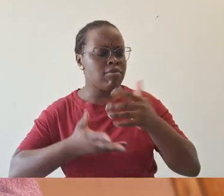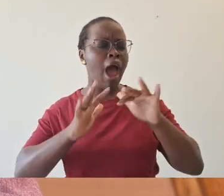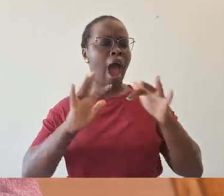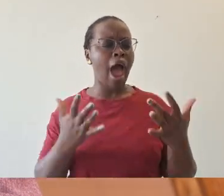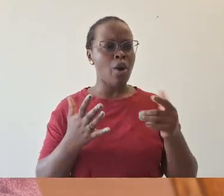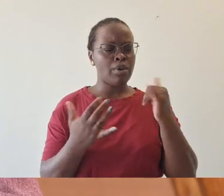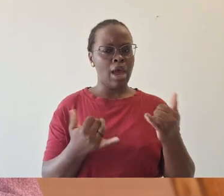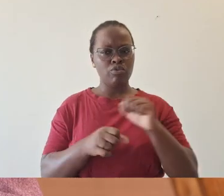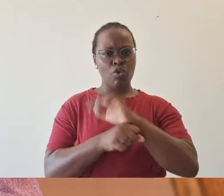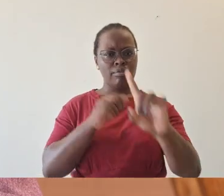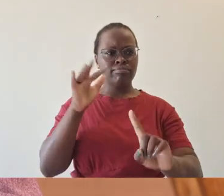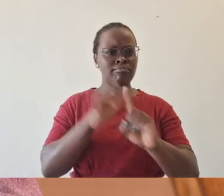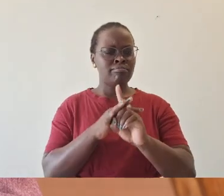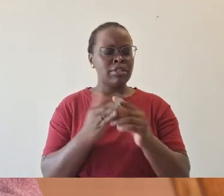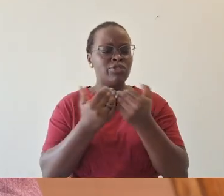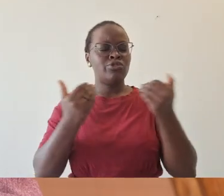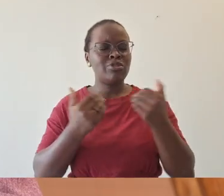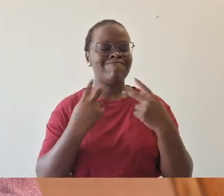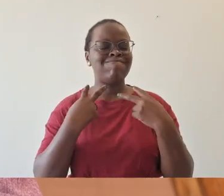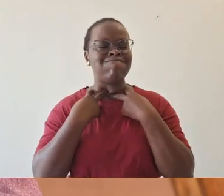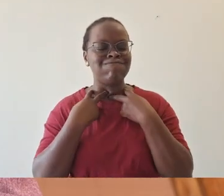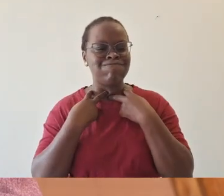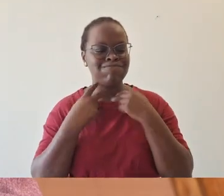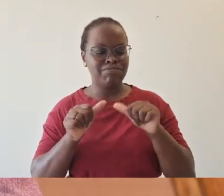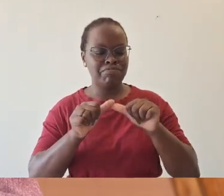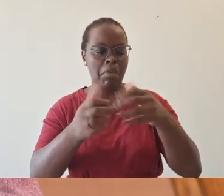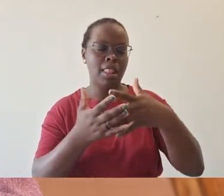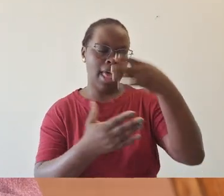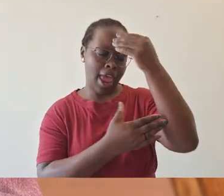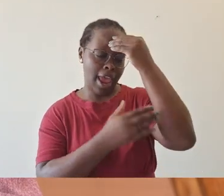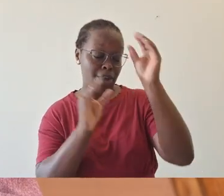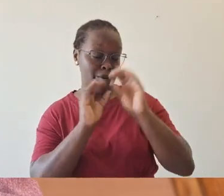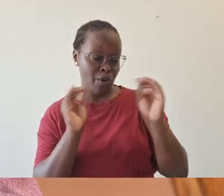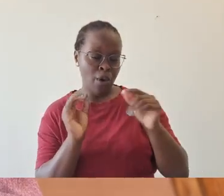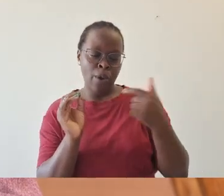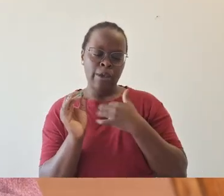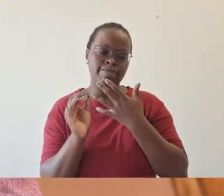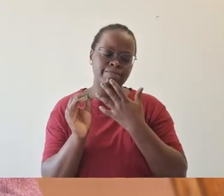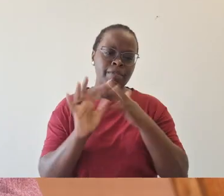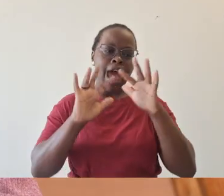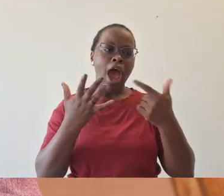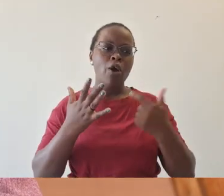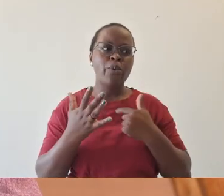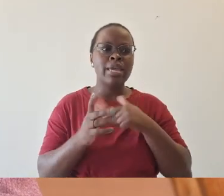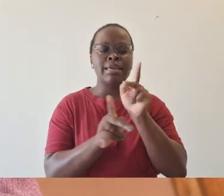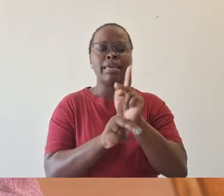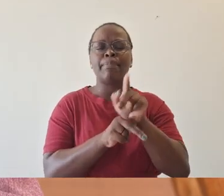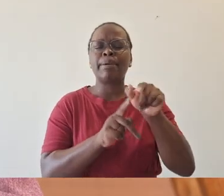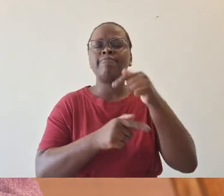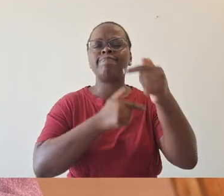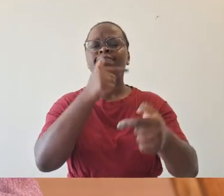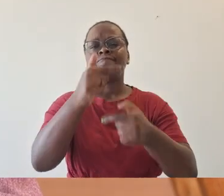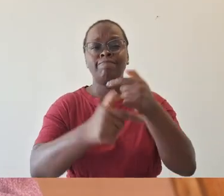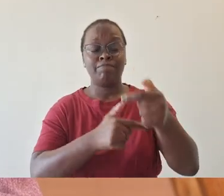during the disruptions. And collectively, we sat to just think through what could we put together that would allow learning to continue taking place,